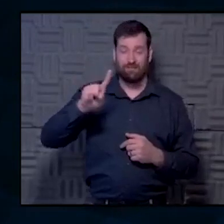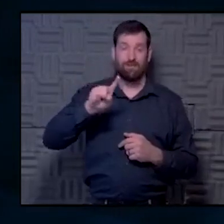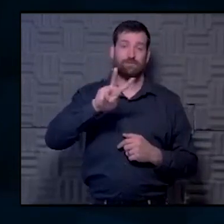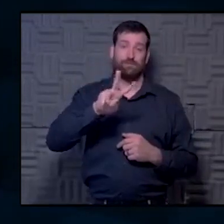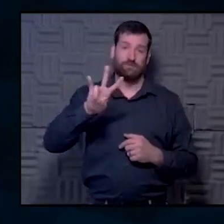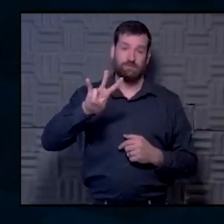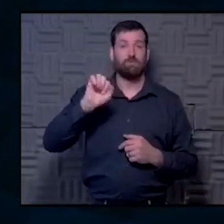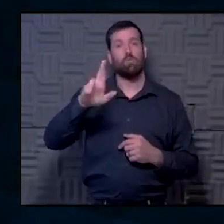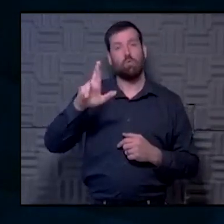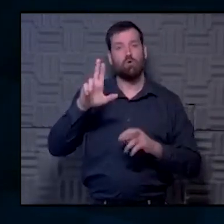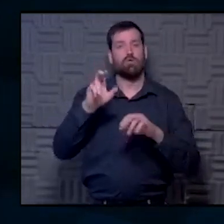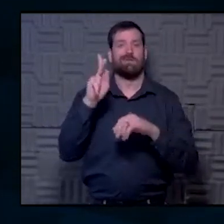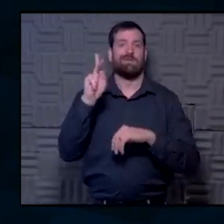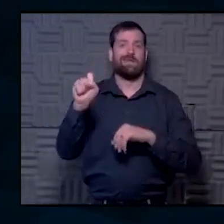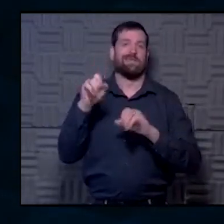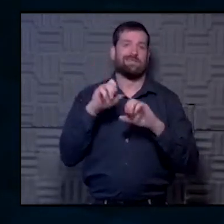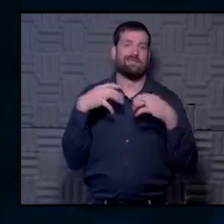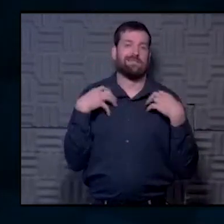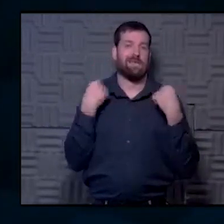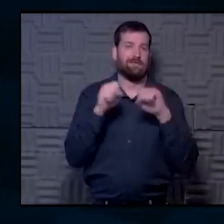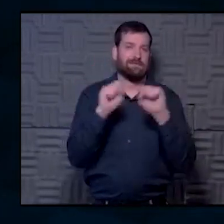913-588-1227. Or go to